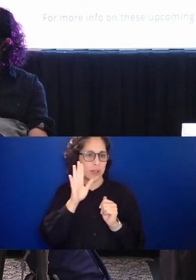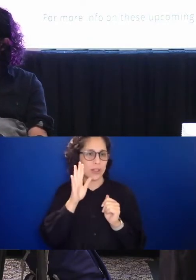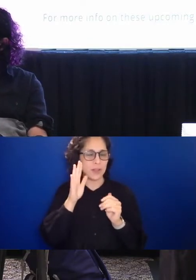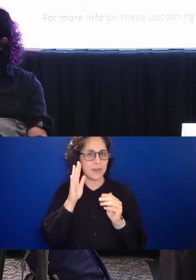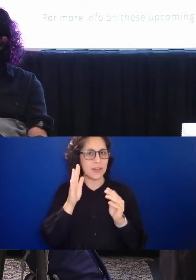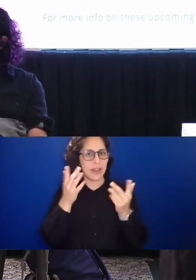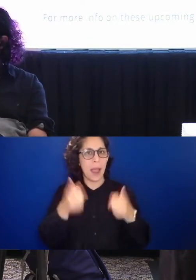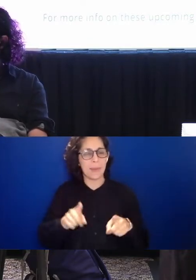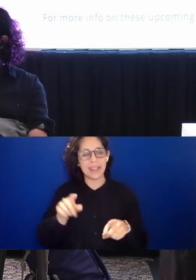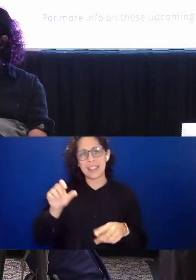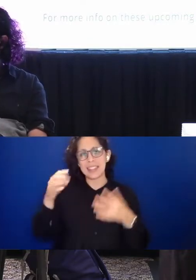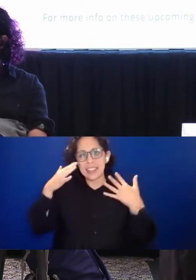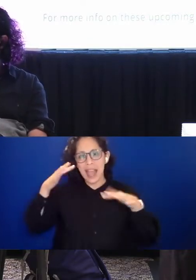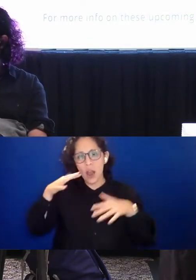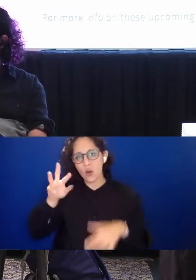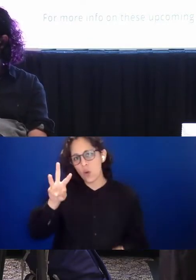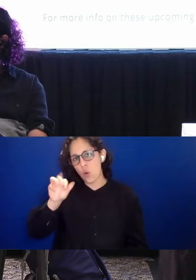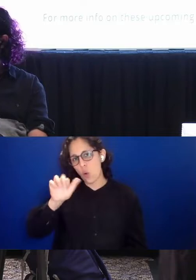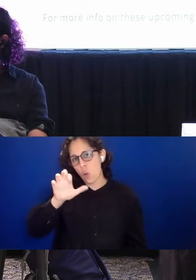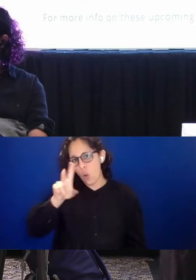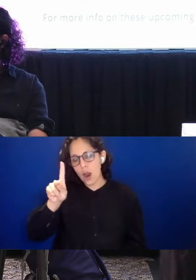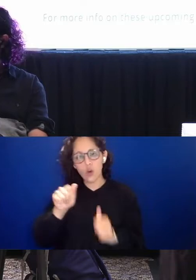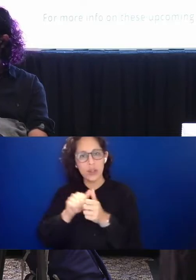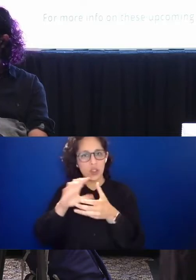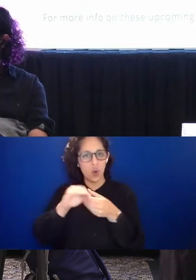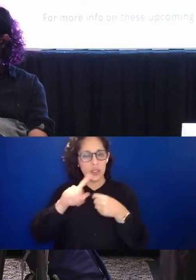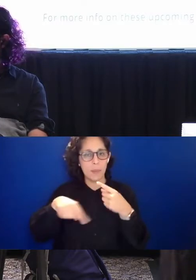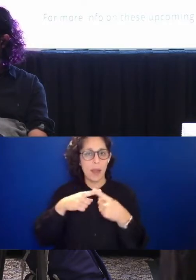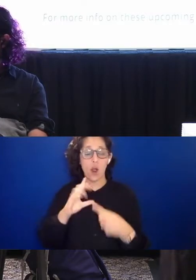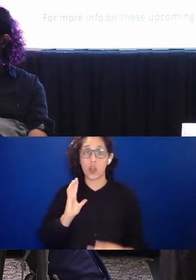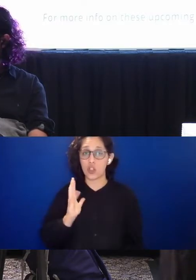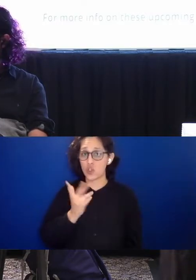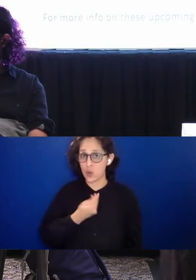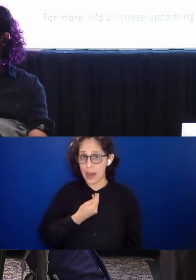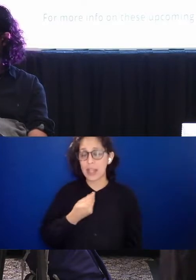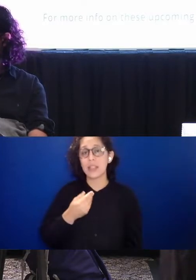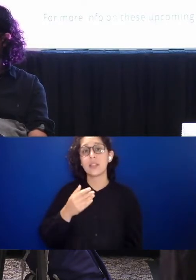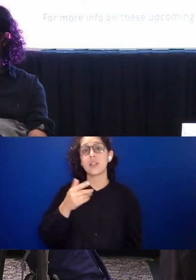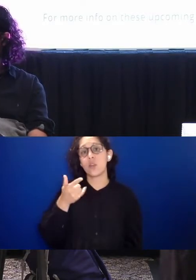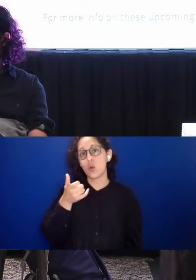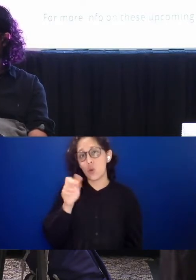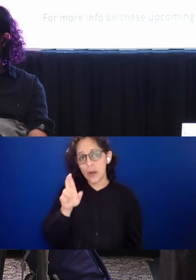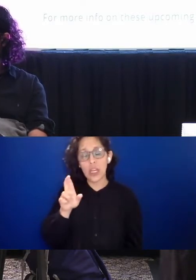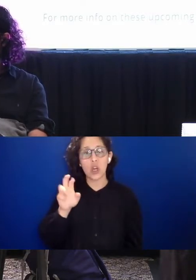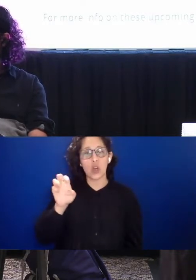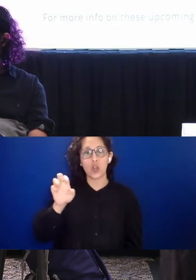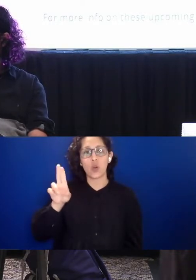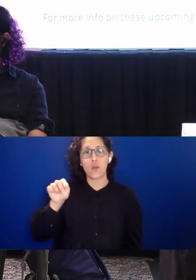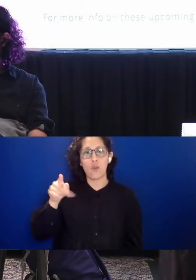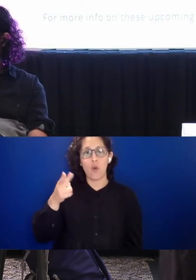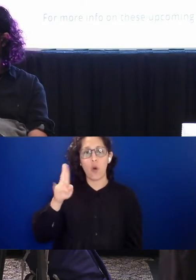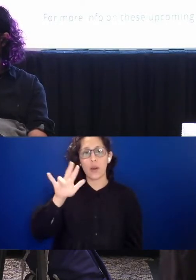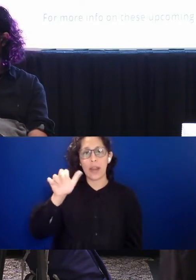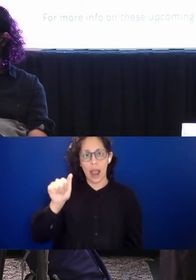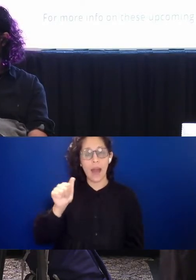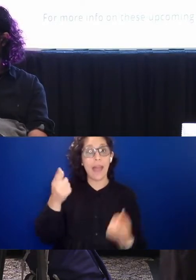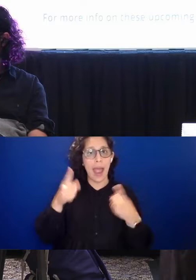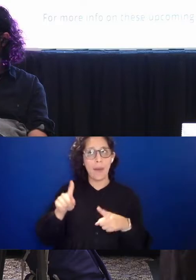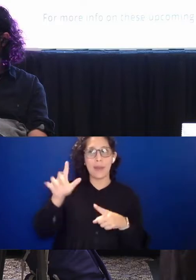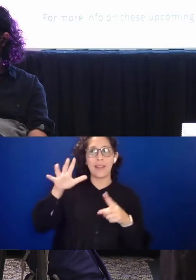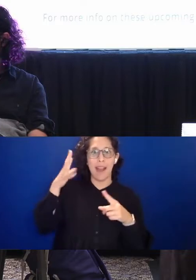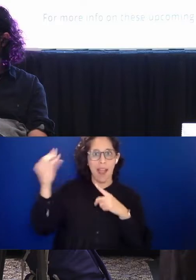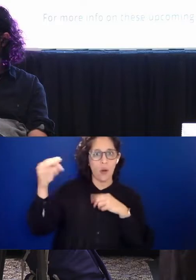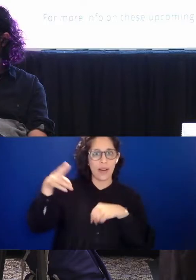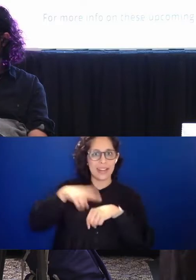of trans and queer euphoria that happen in nature. So like kind of planting those stories in natural spaces